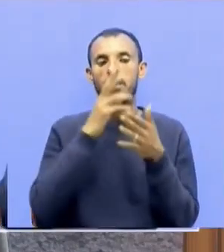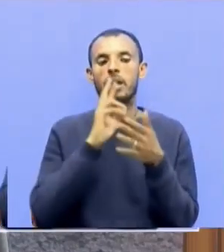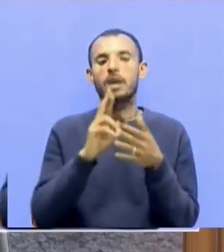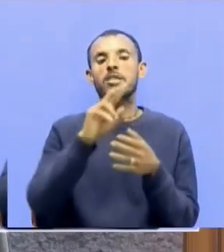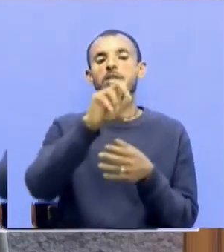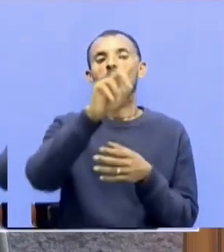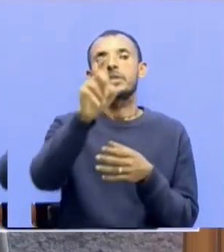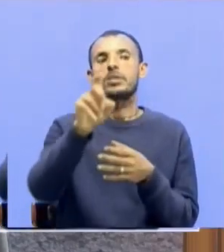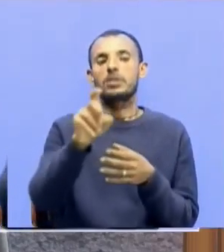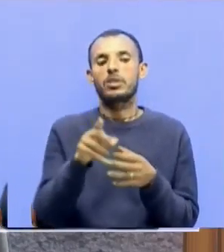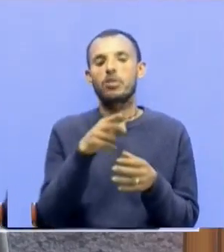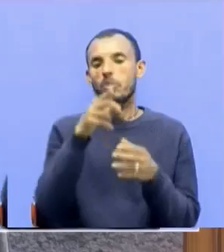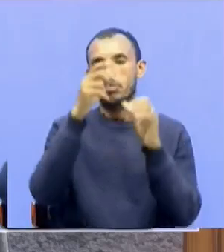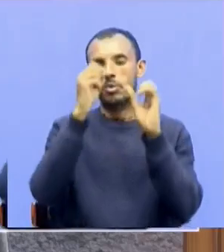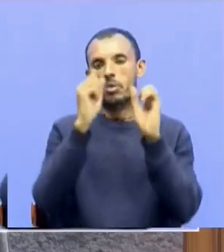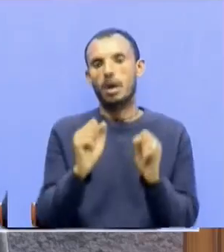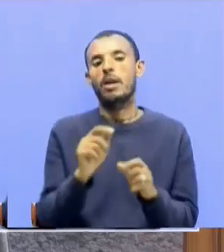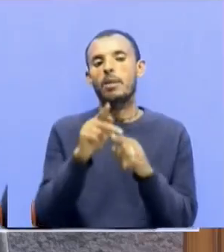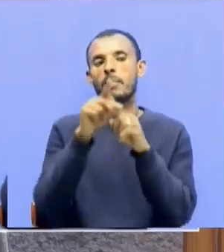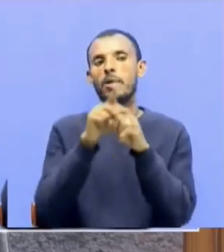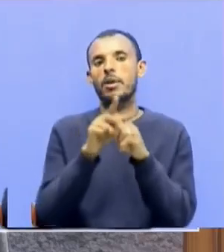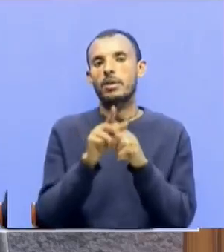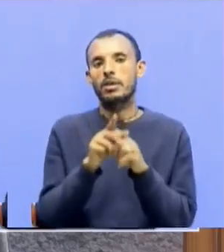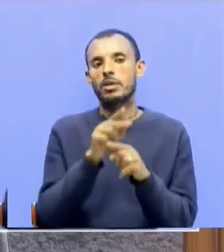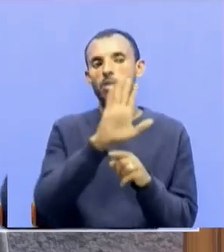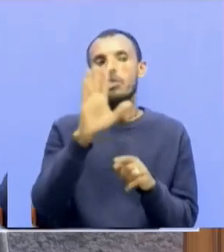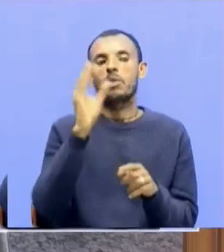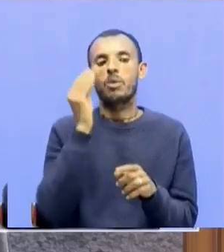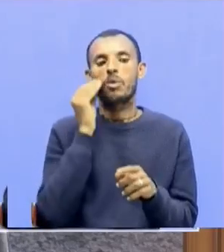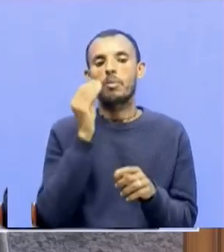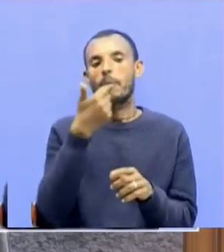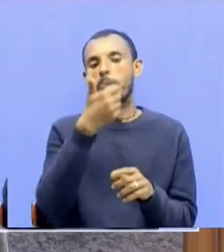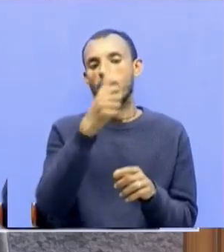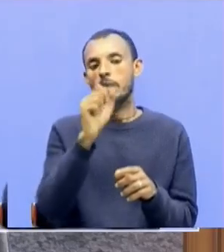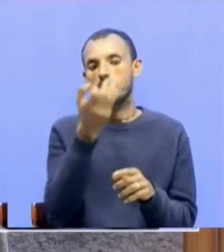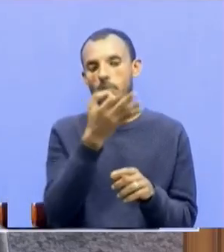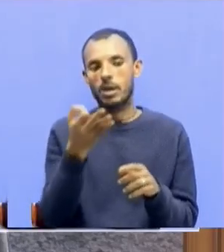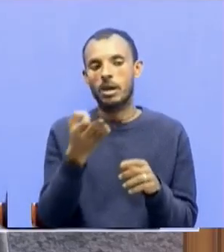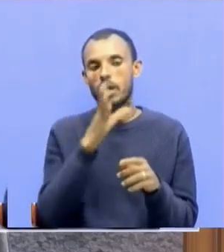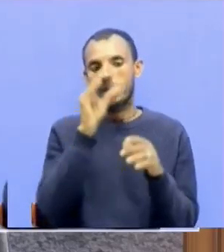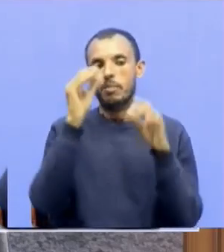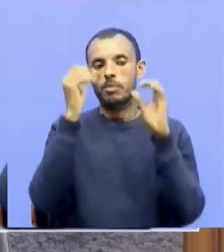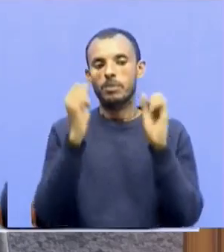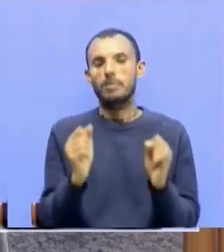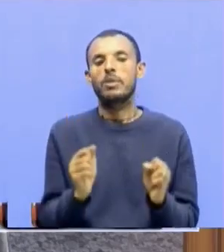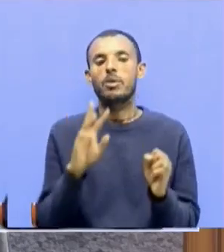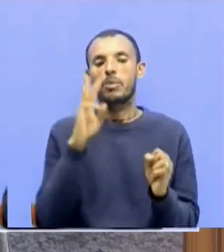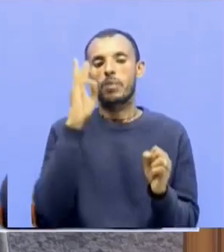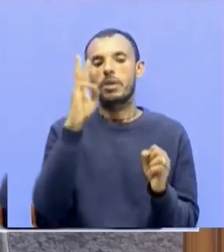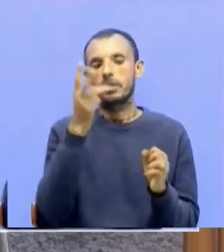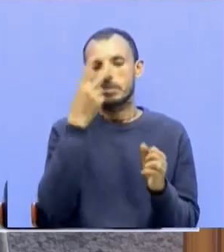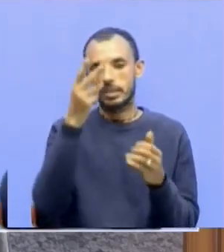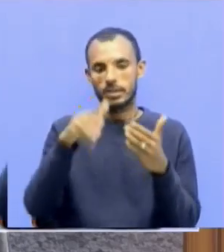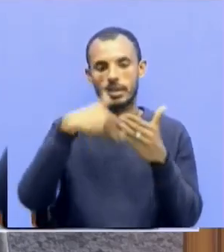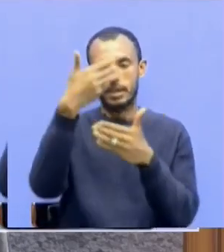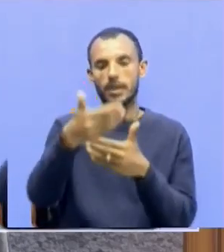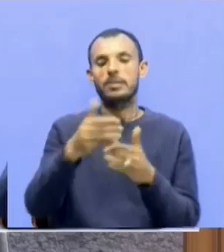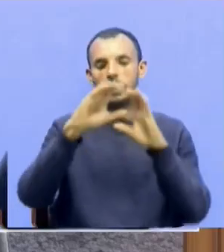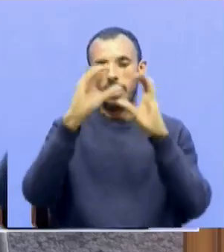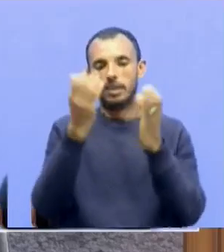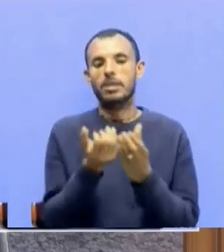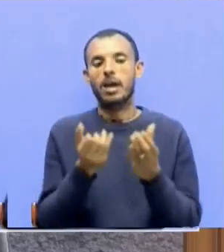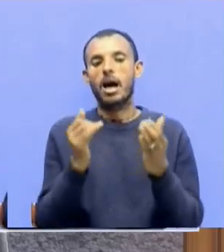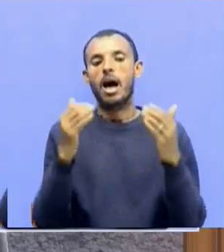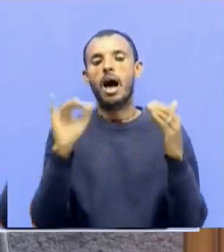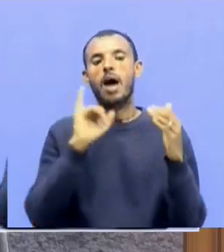the questions. You can practice them your home as well and possible. And we'll see the next lesson. I hope you